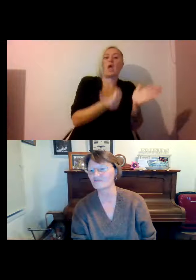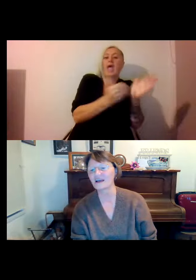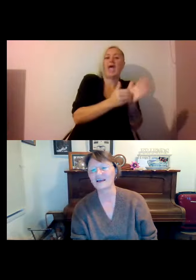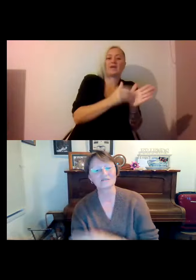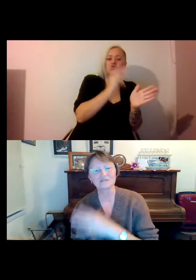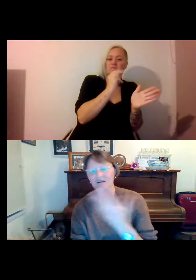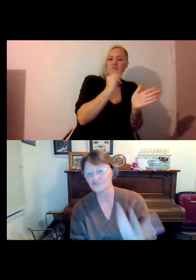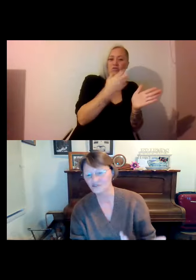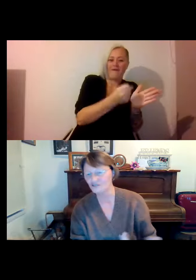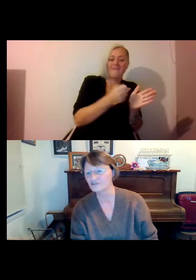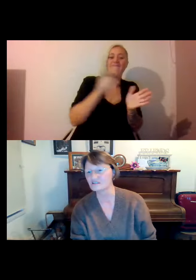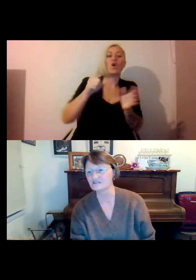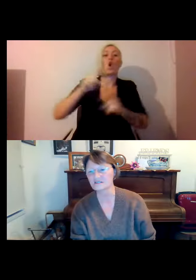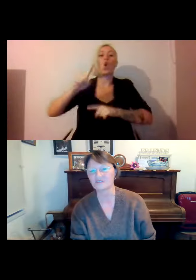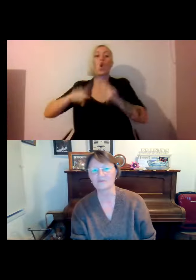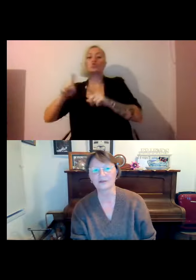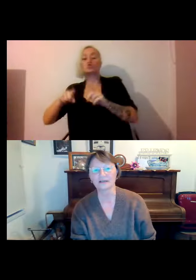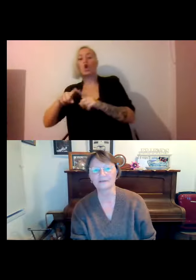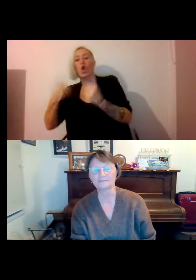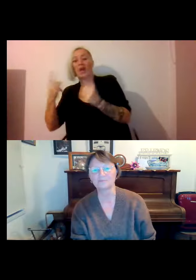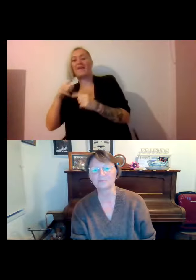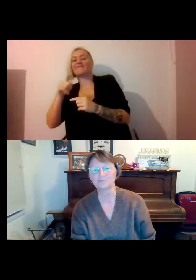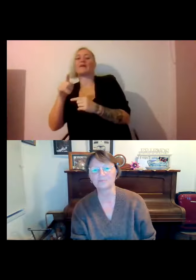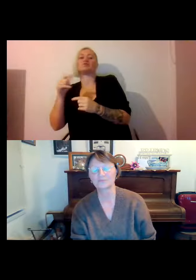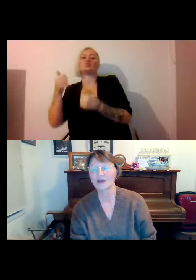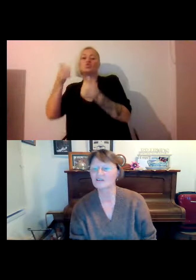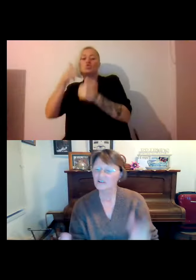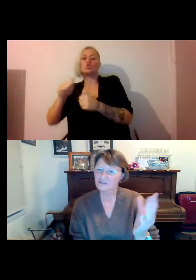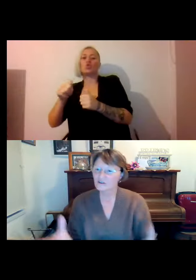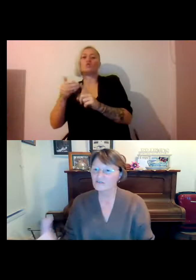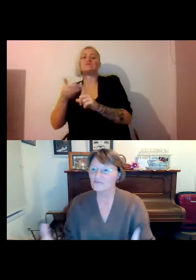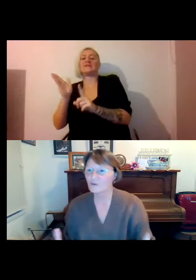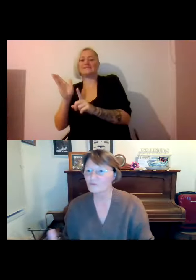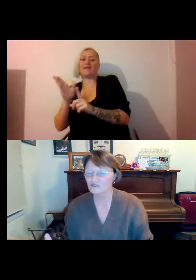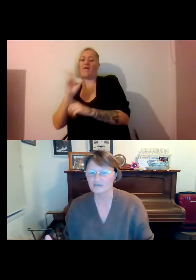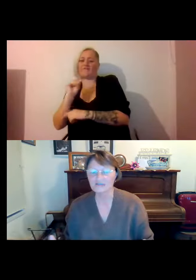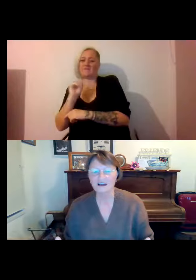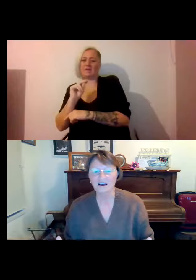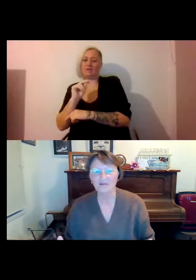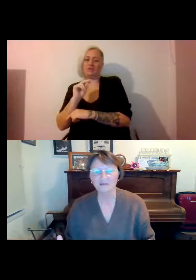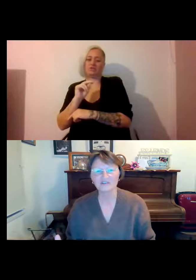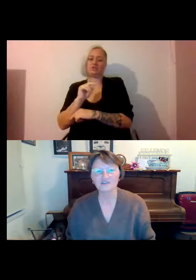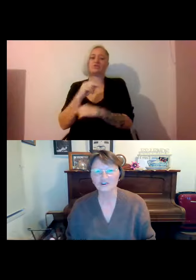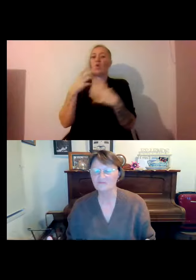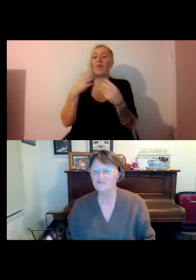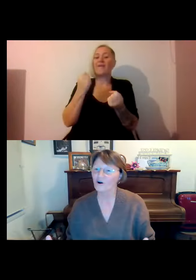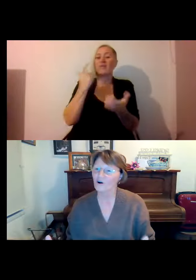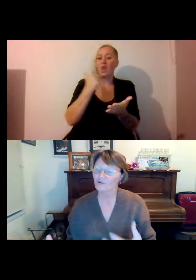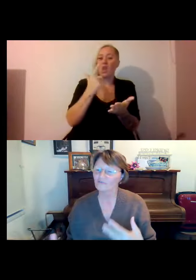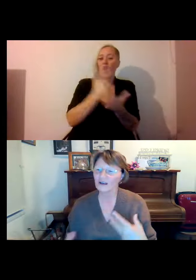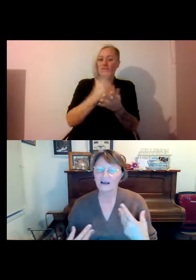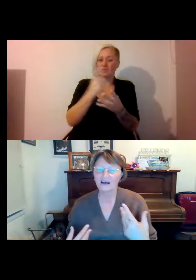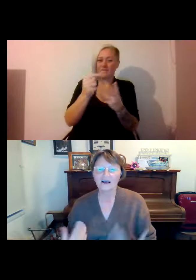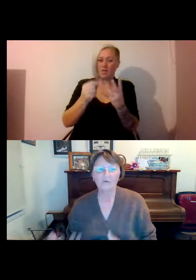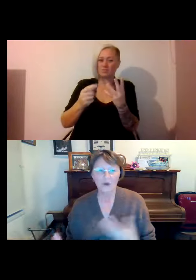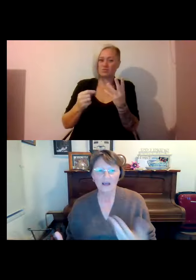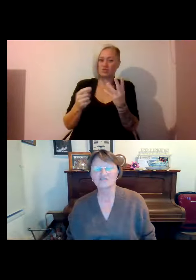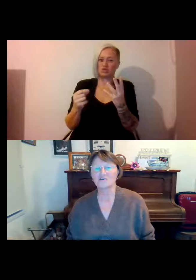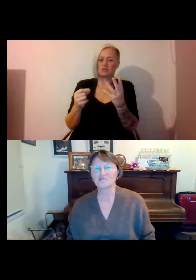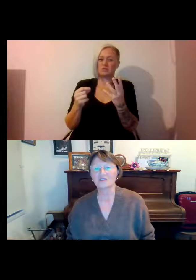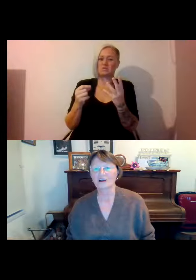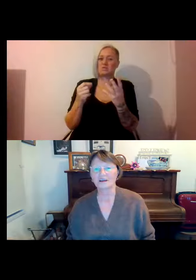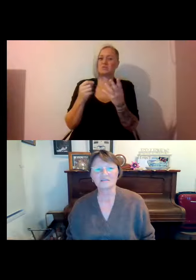Alternative is to use instead of speaking. So there's lots of options in terms of